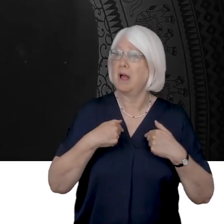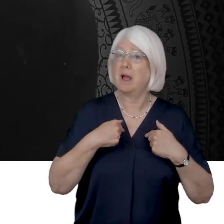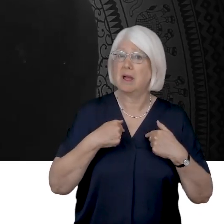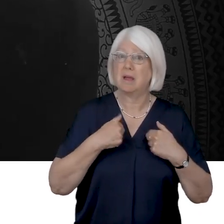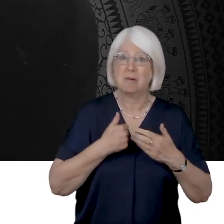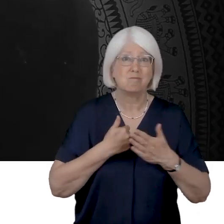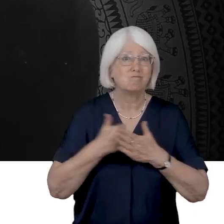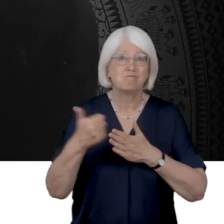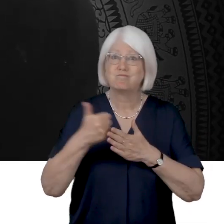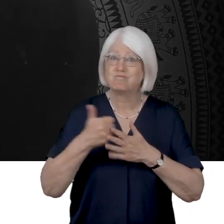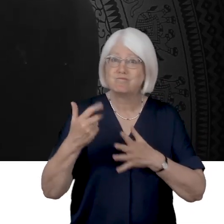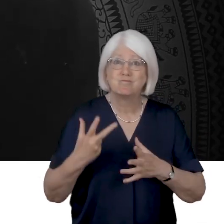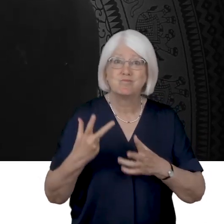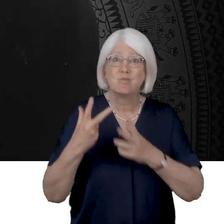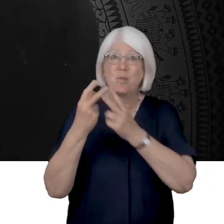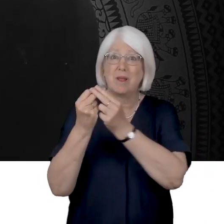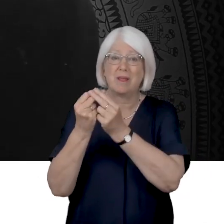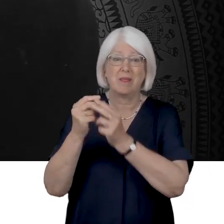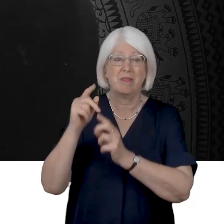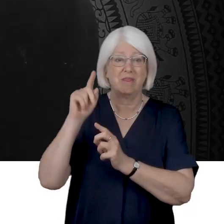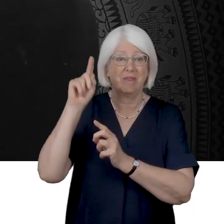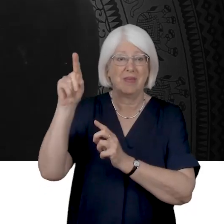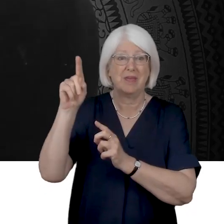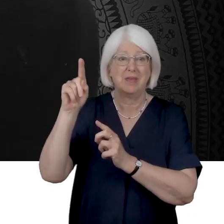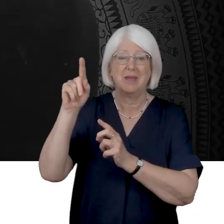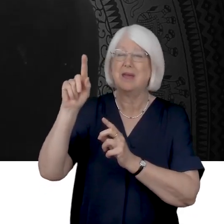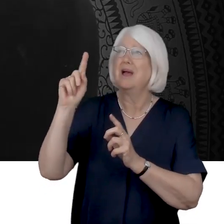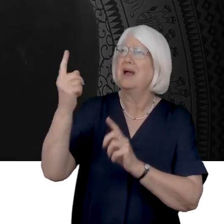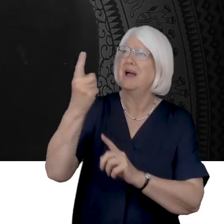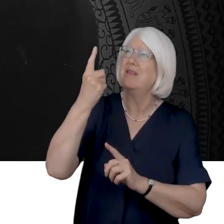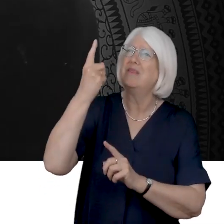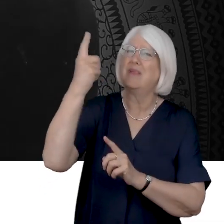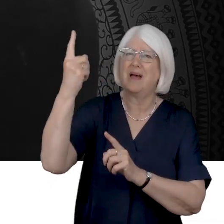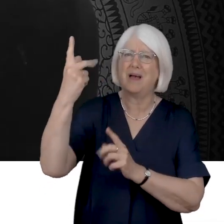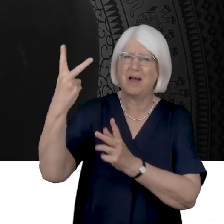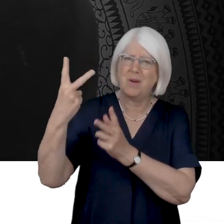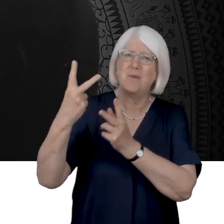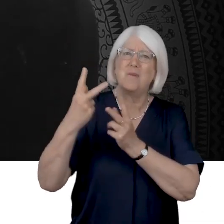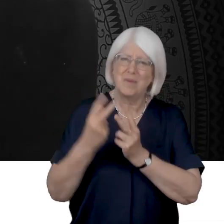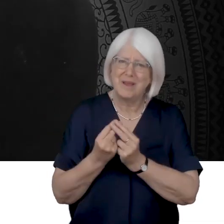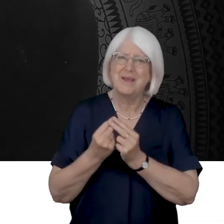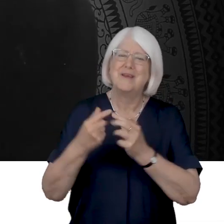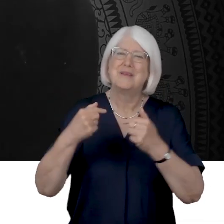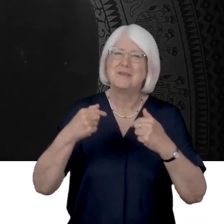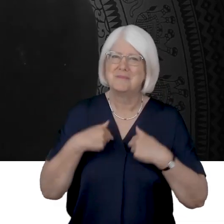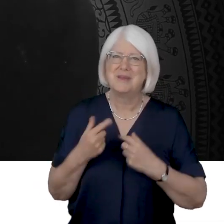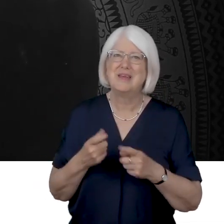word. I am with thee, and thou